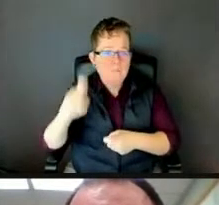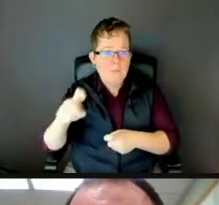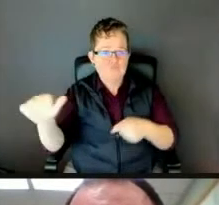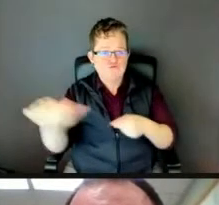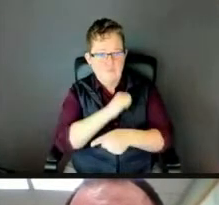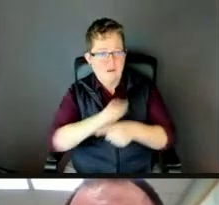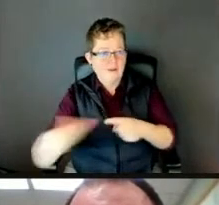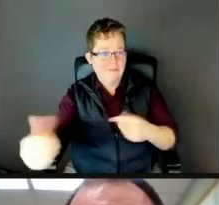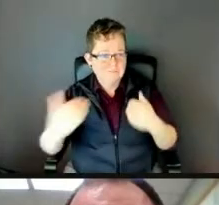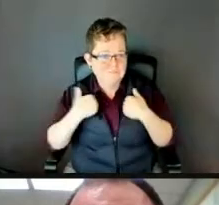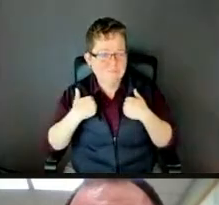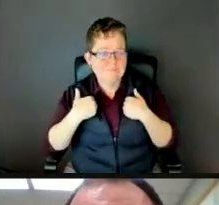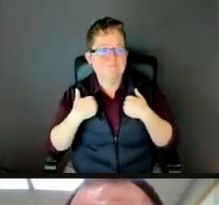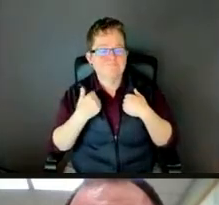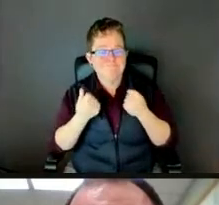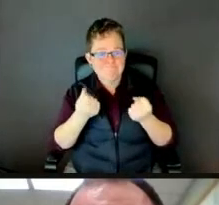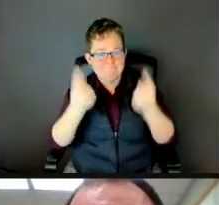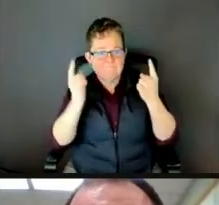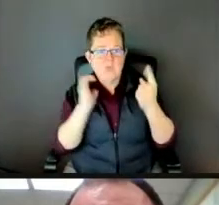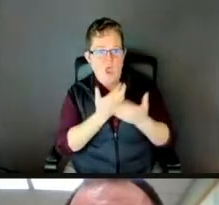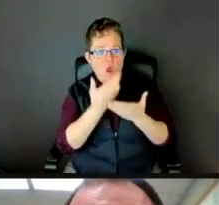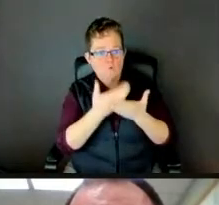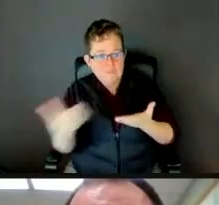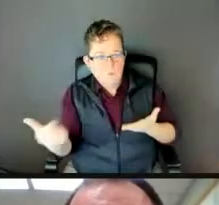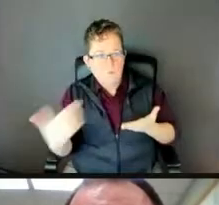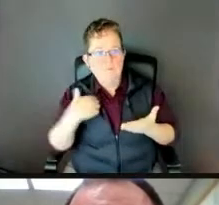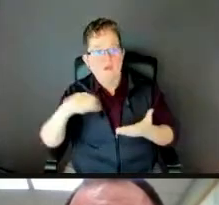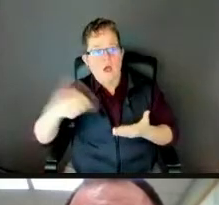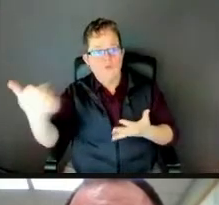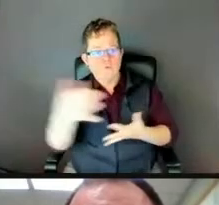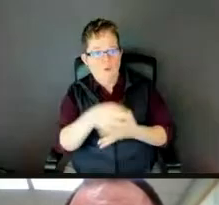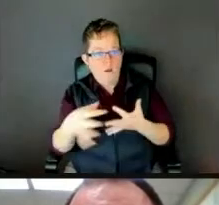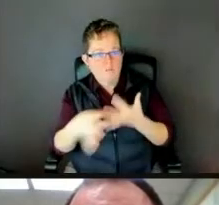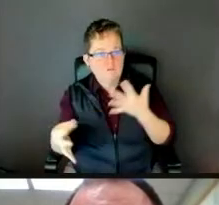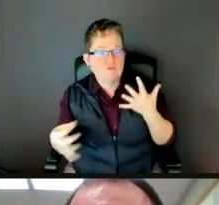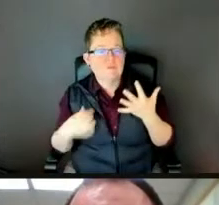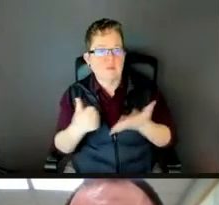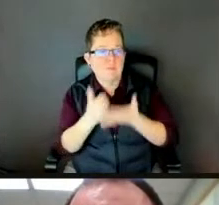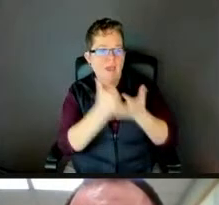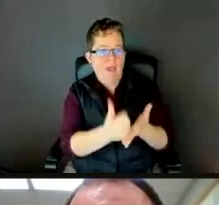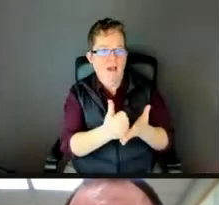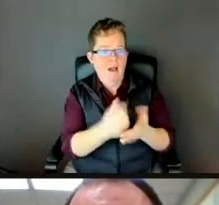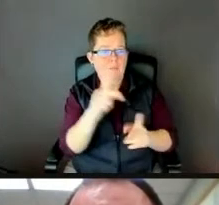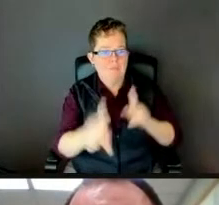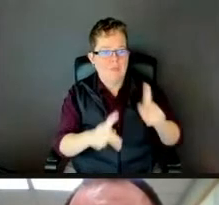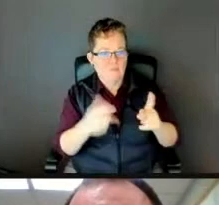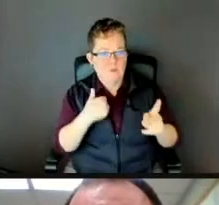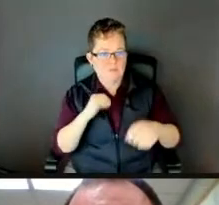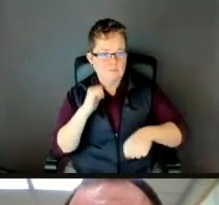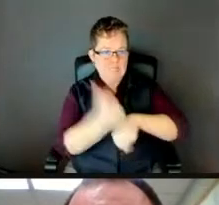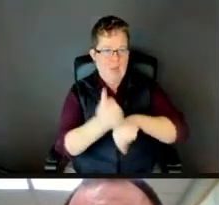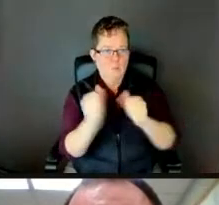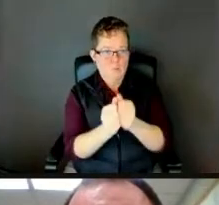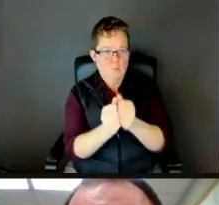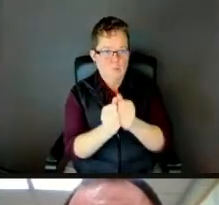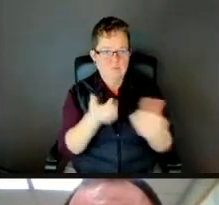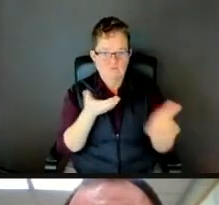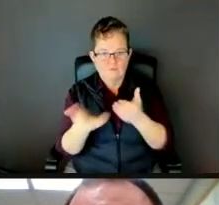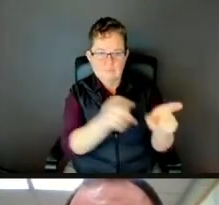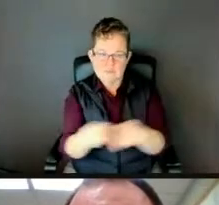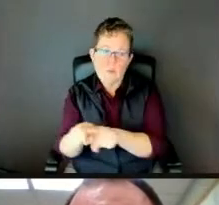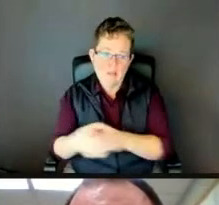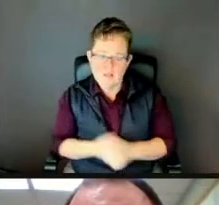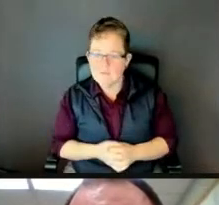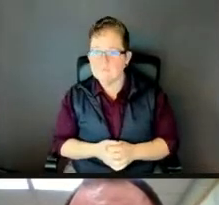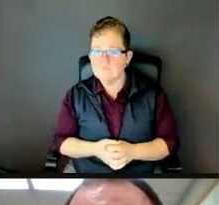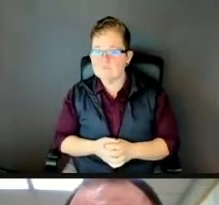in our resources and our other solutions to be able to help connect people with services as well.